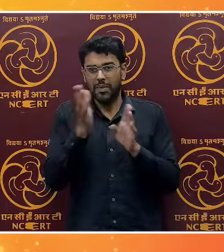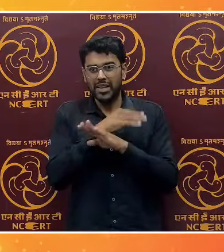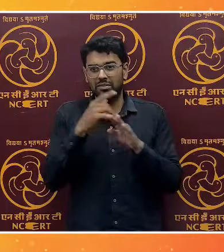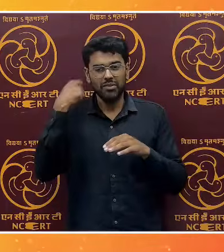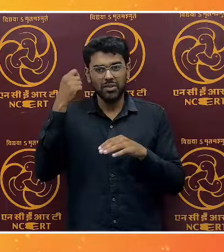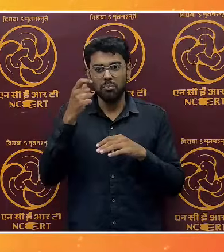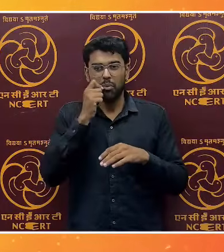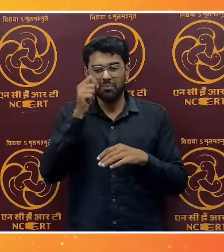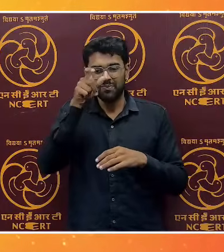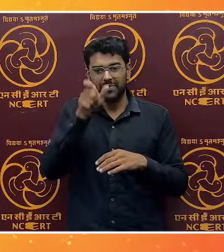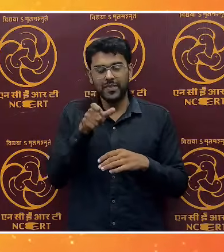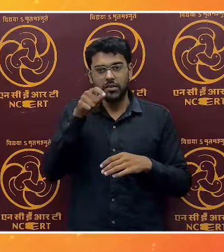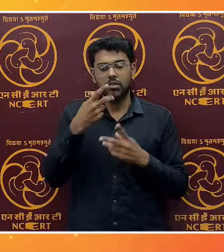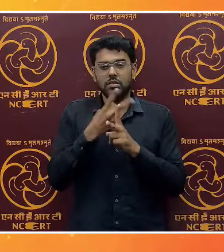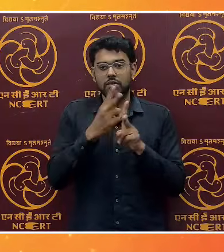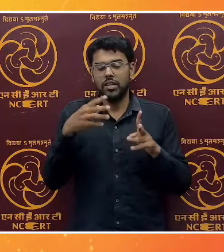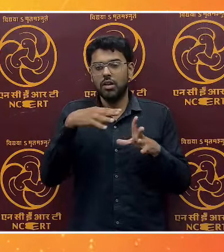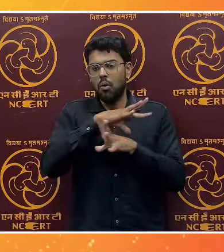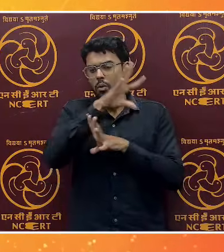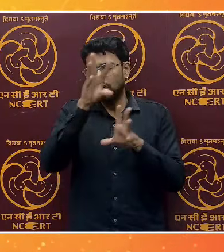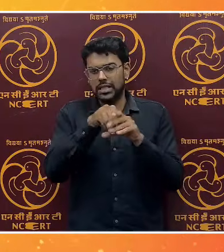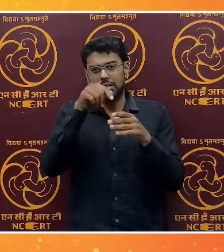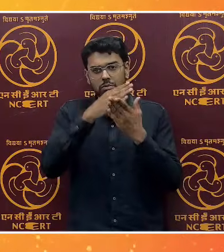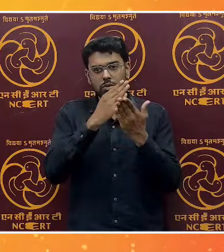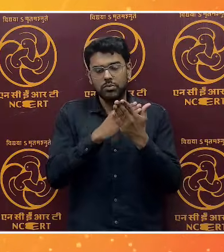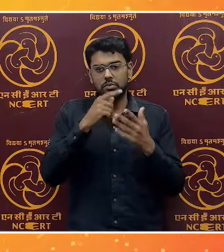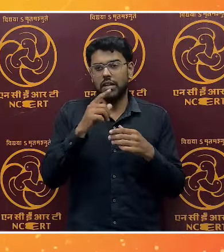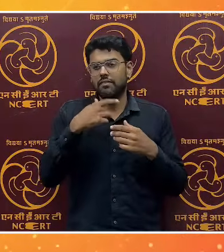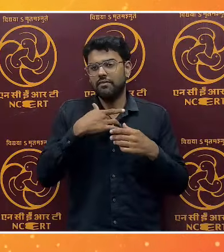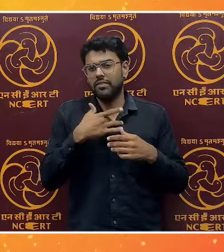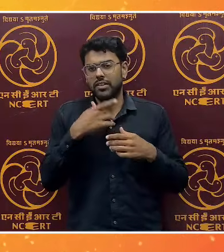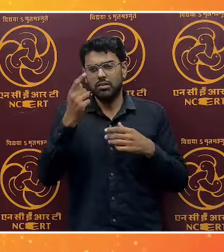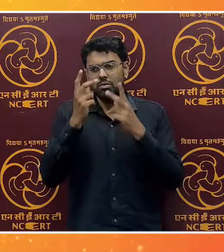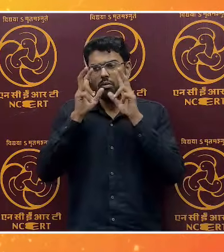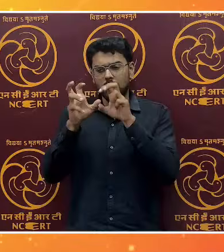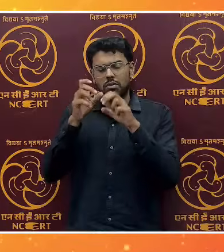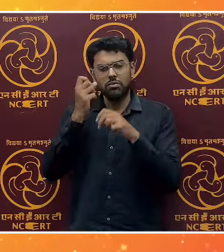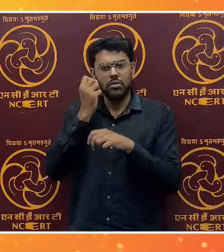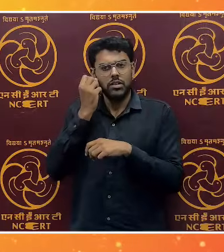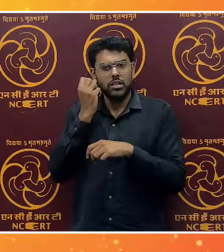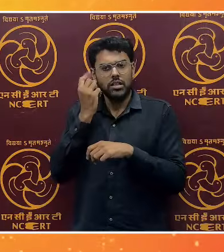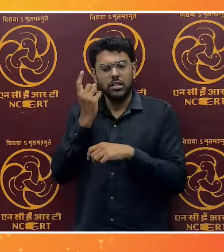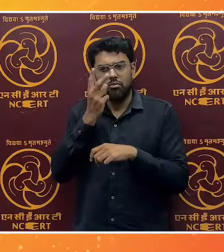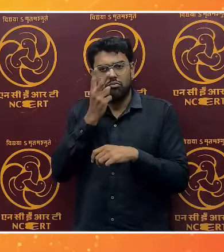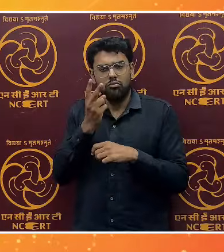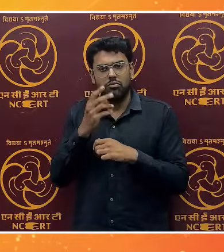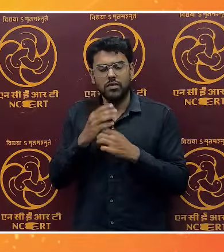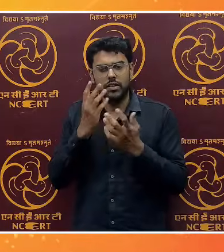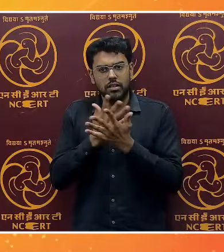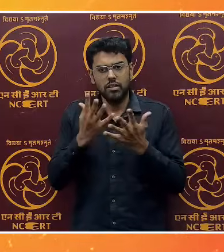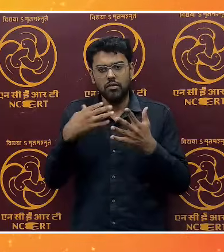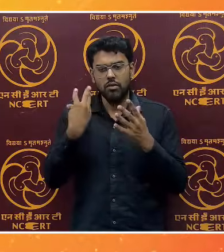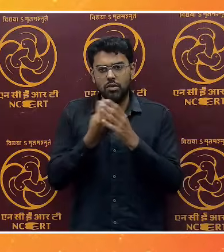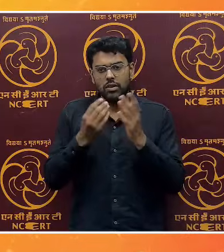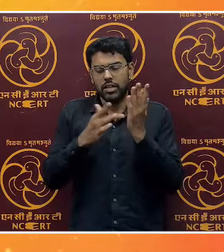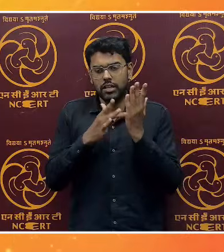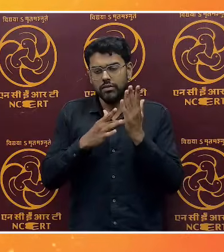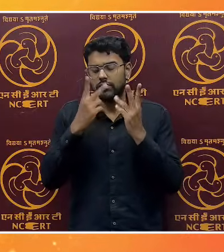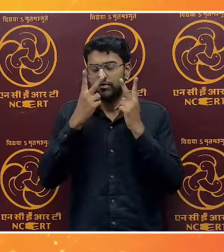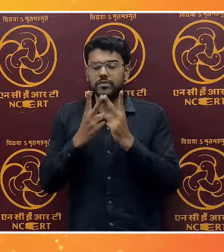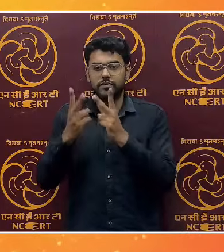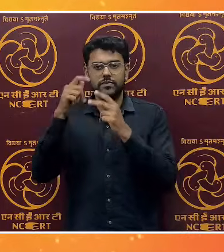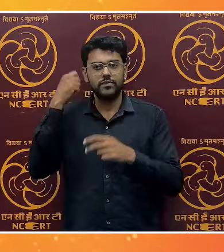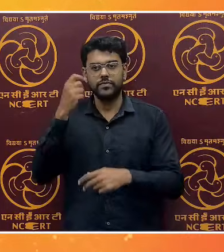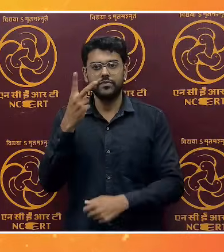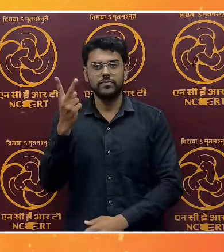and whatever I have, covered in this session. I think you'll be able to observe, the things, the technical things. Sure. So let's watch